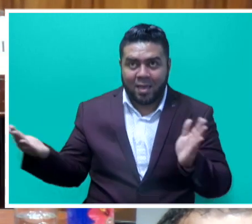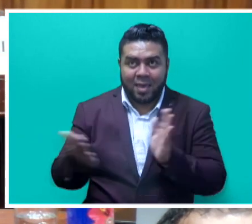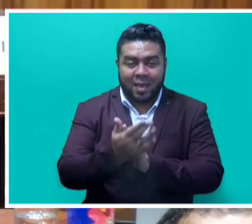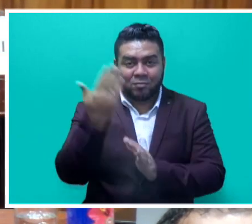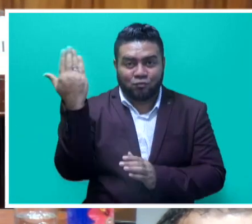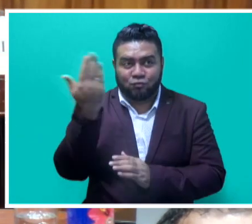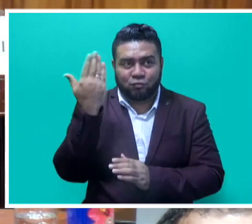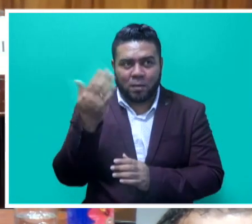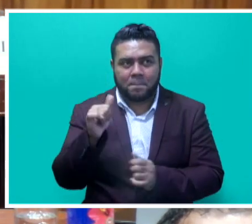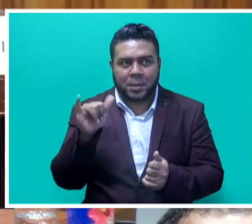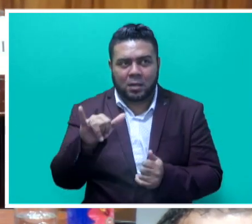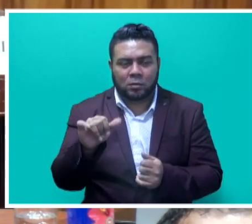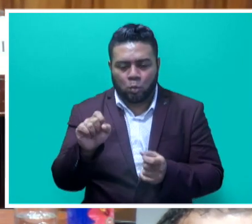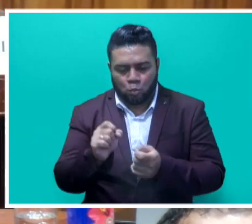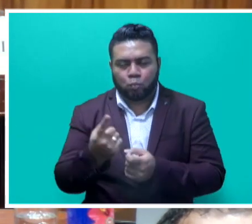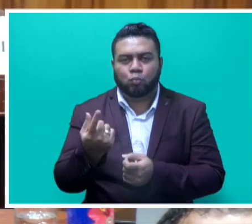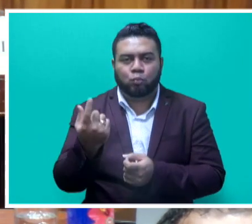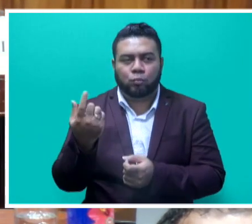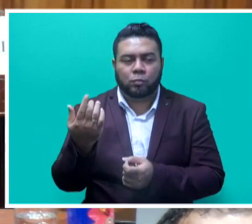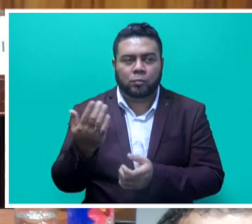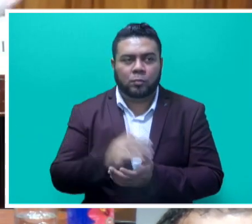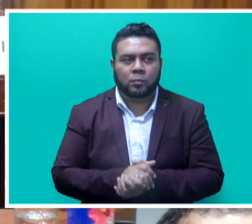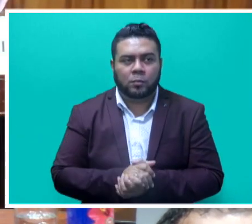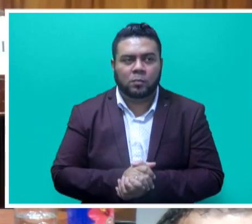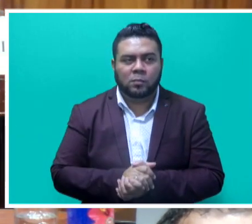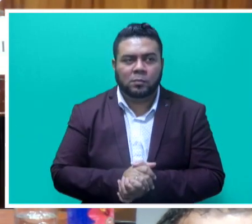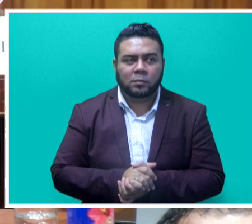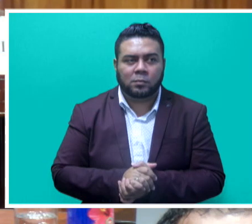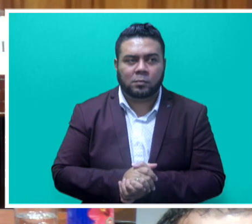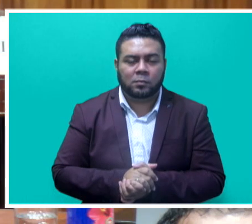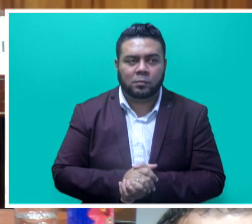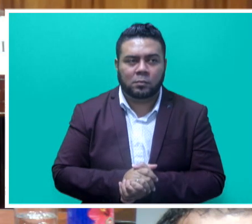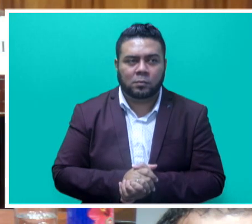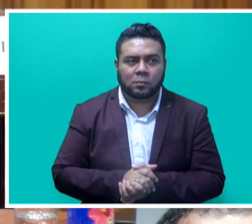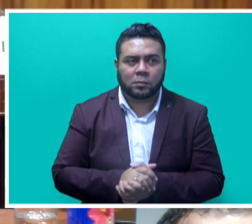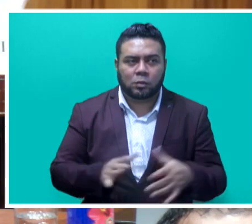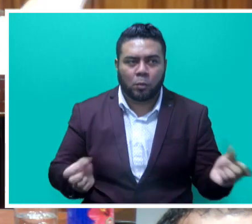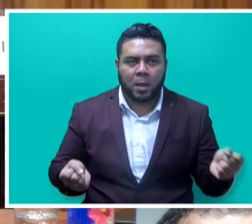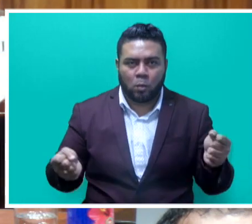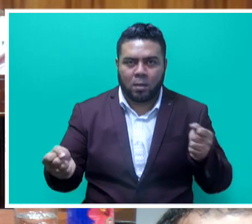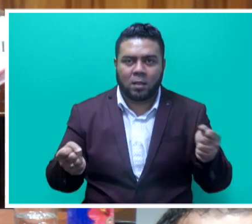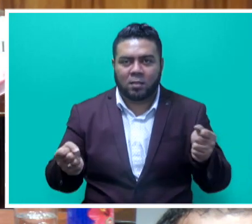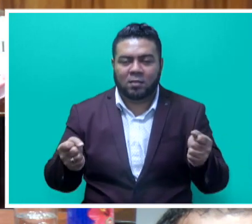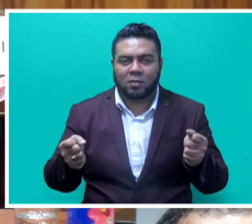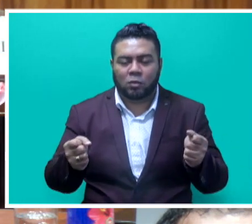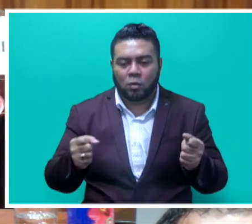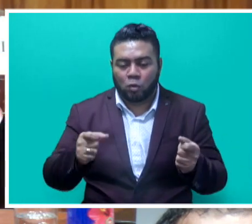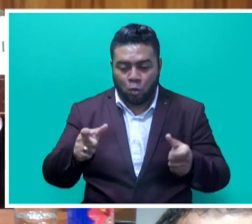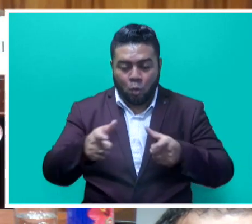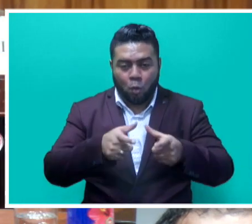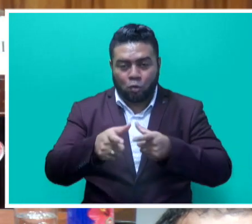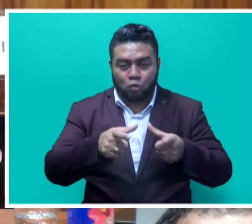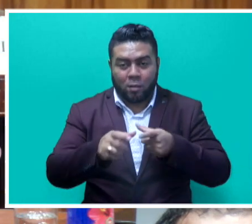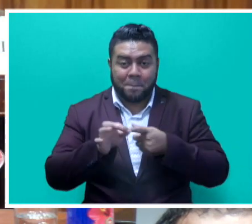airspace, pilots will have to switch on. They switch from autopilot to manual in order to